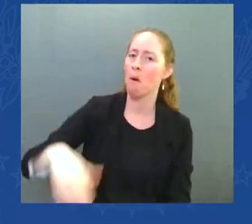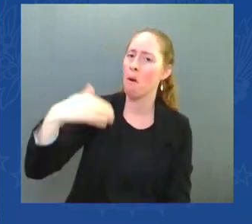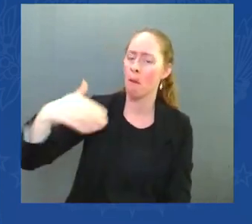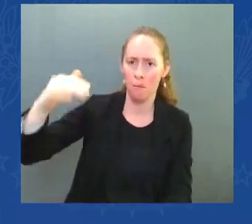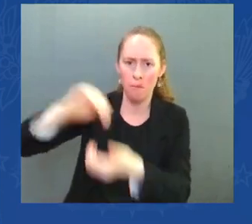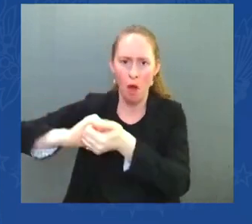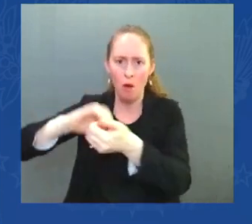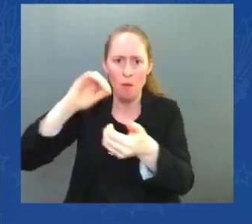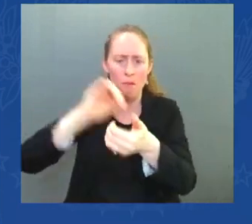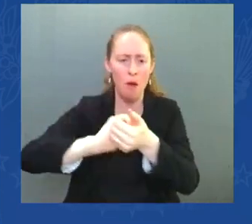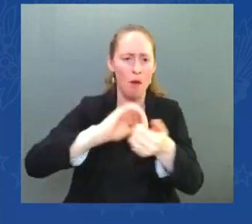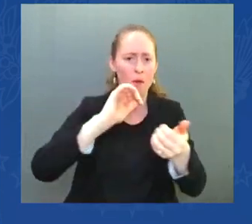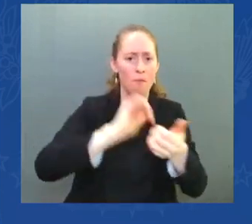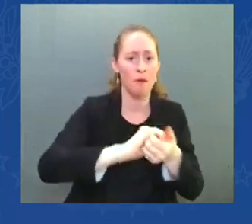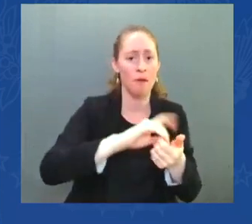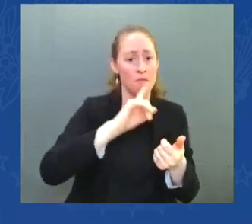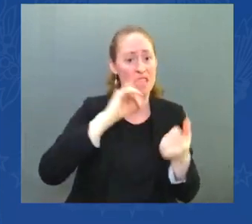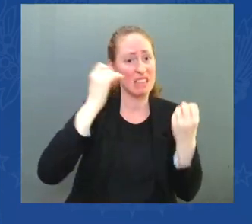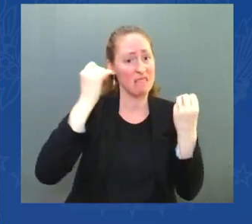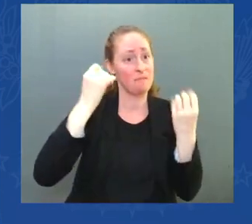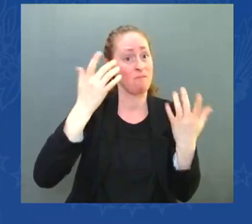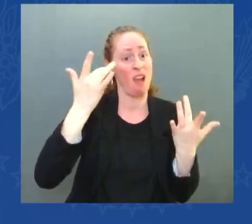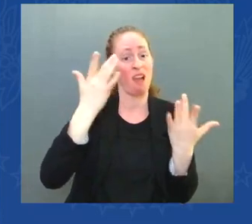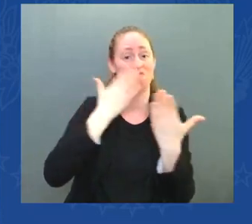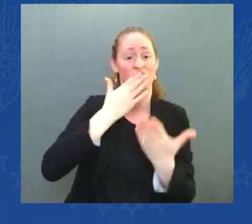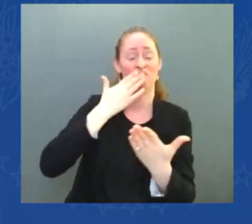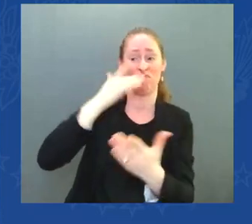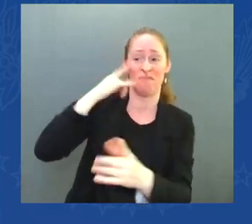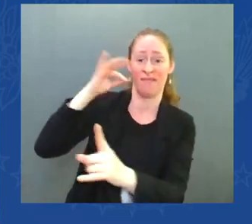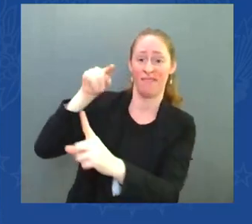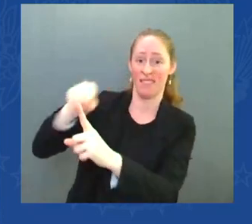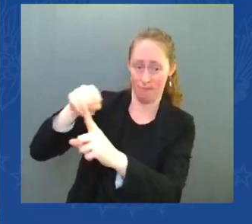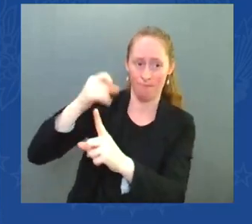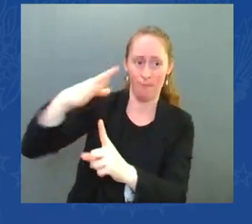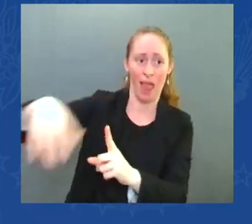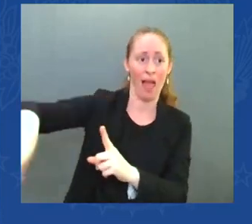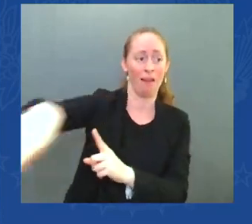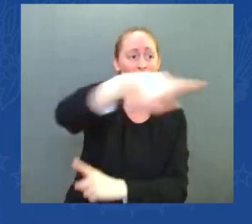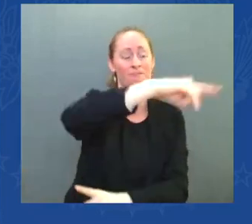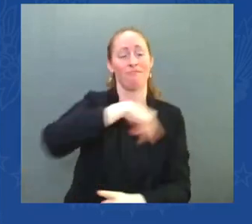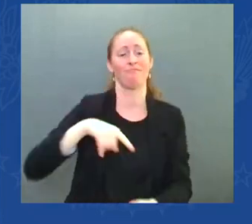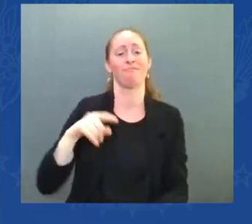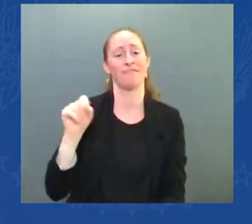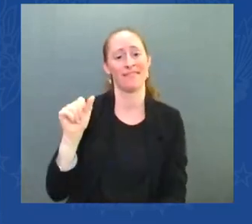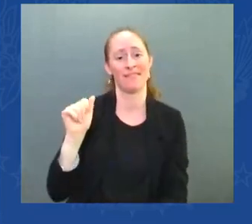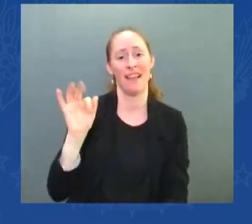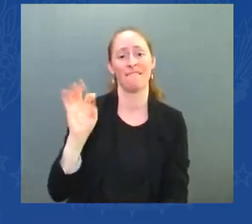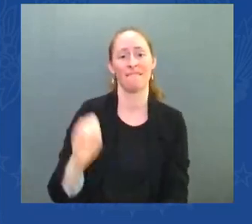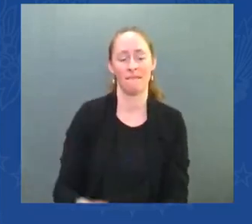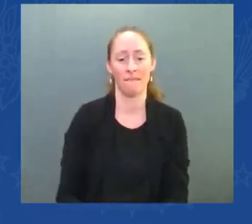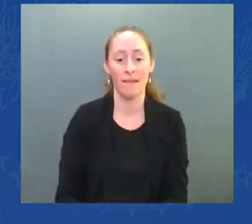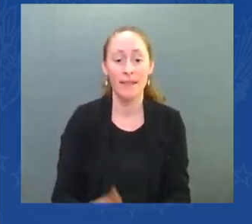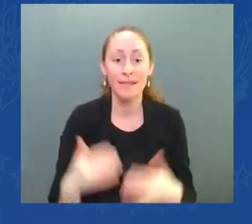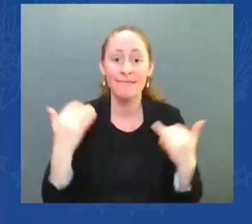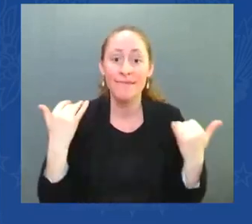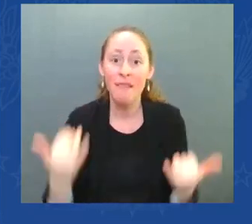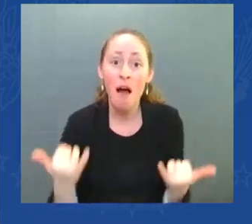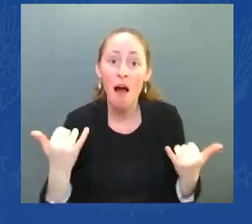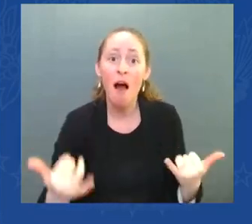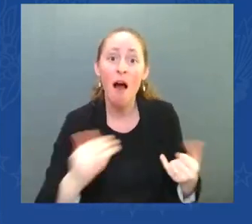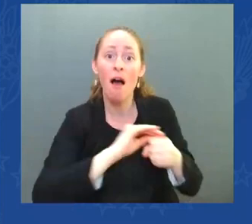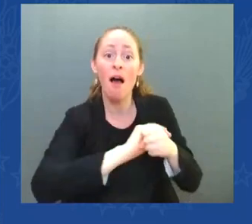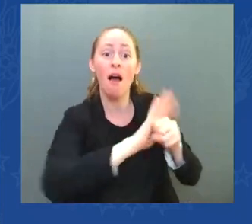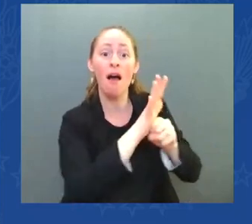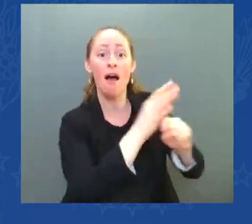As we emerge from this pandemic, we've got to recognize that many Americans still face fear